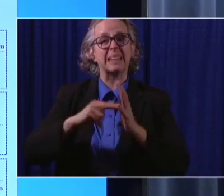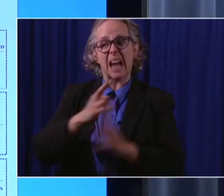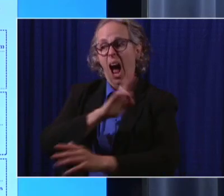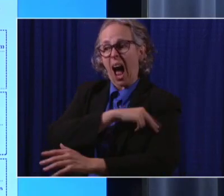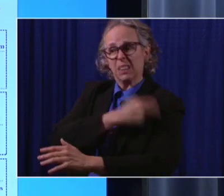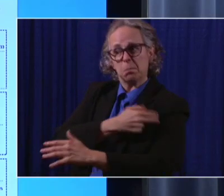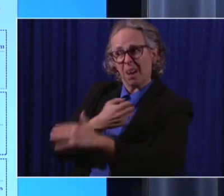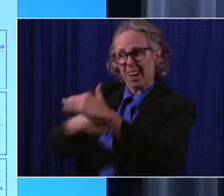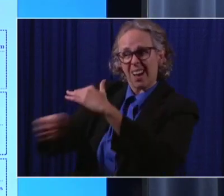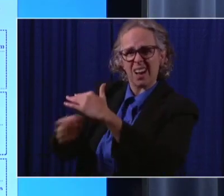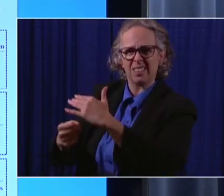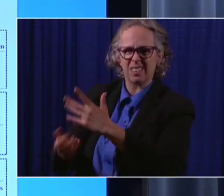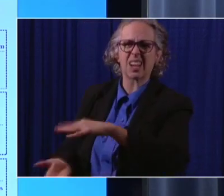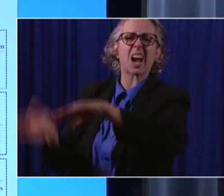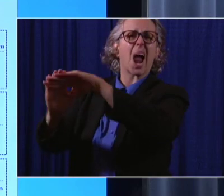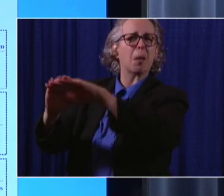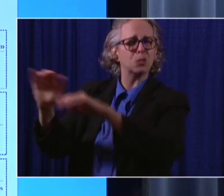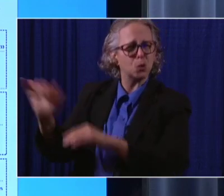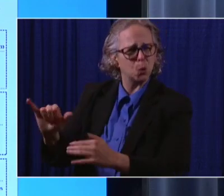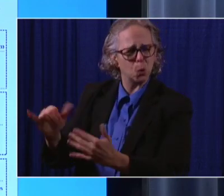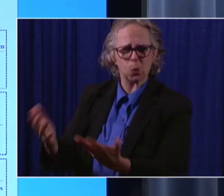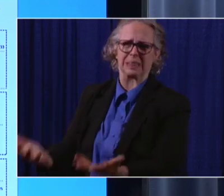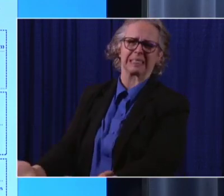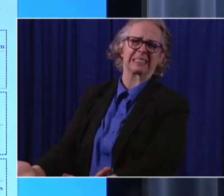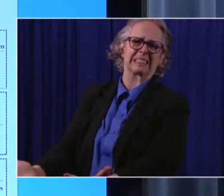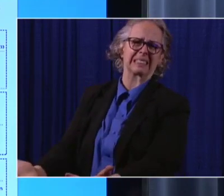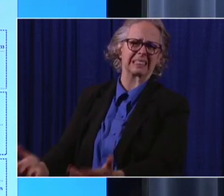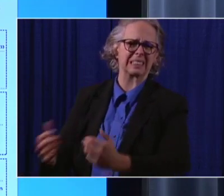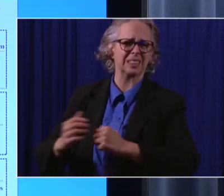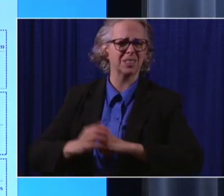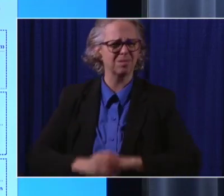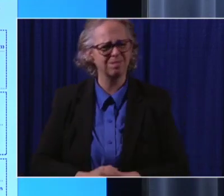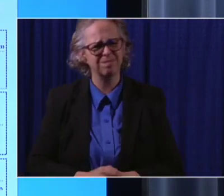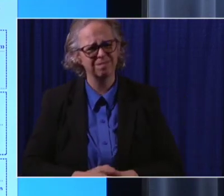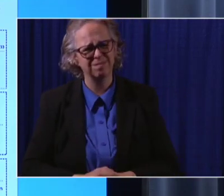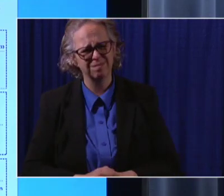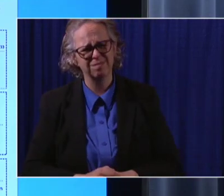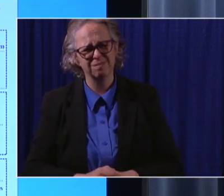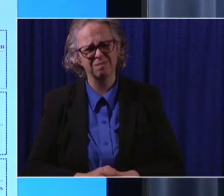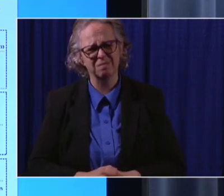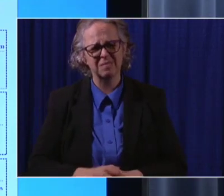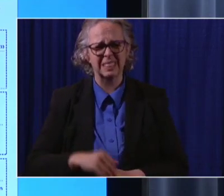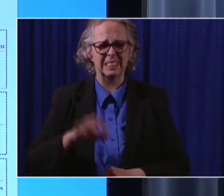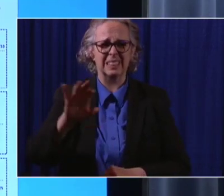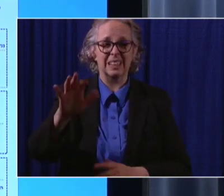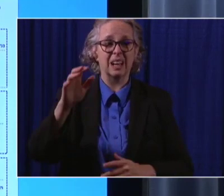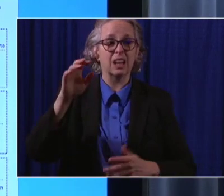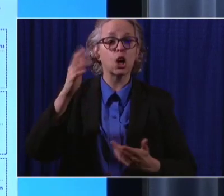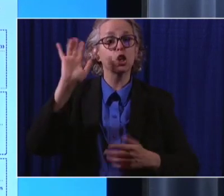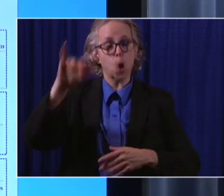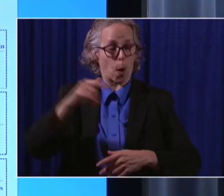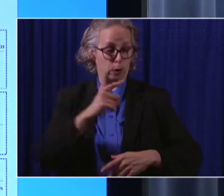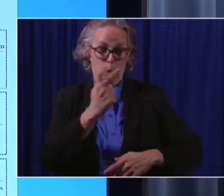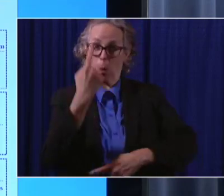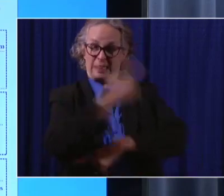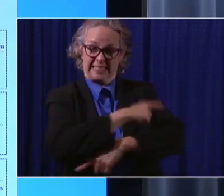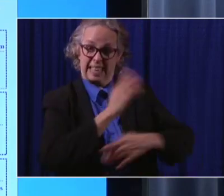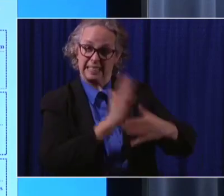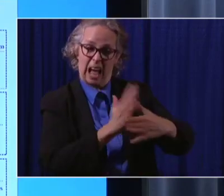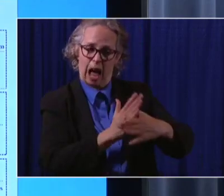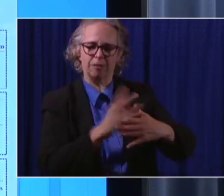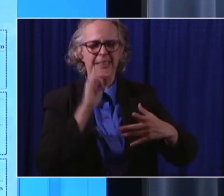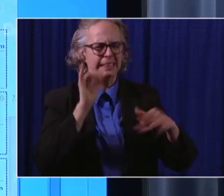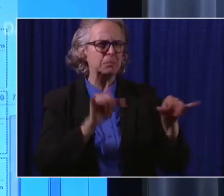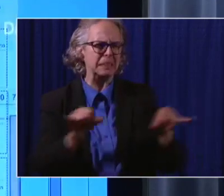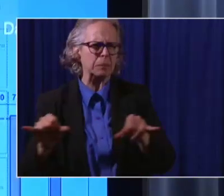and the deaths are running about the same as the last 21-day average. So let's look at the next one,